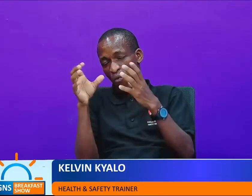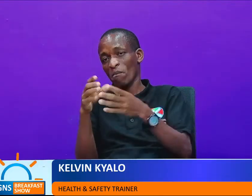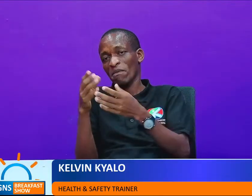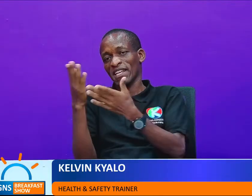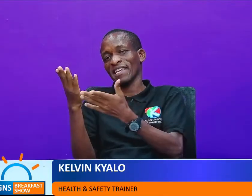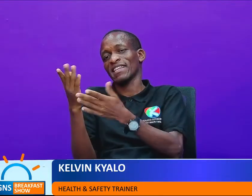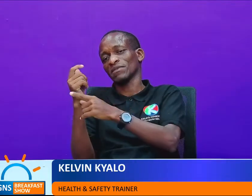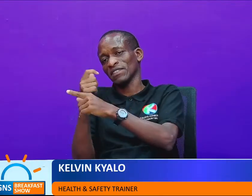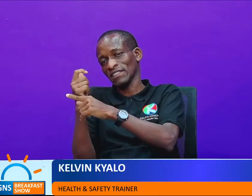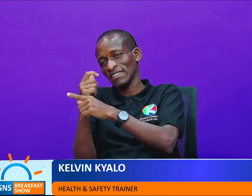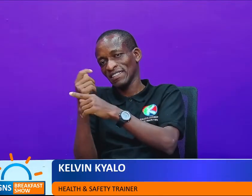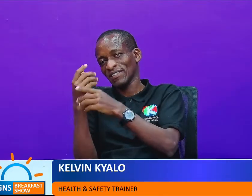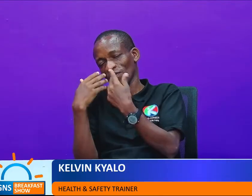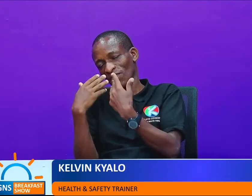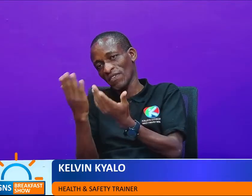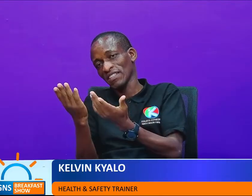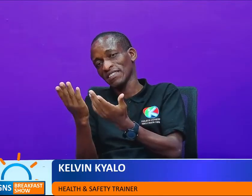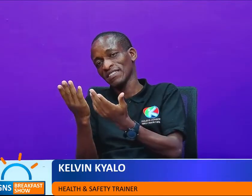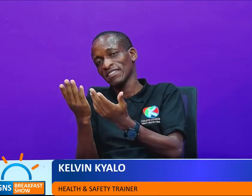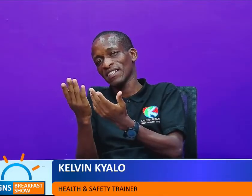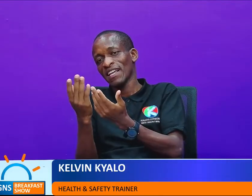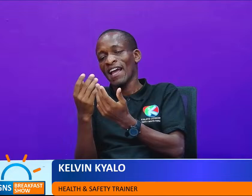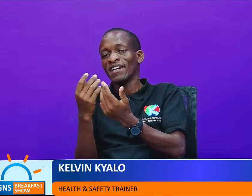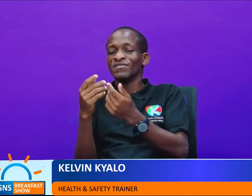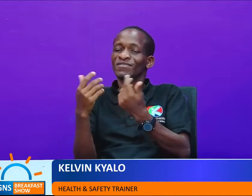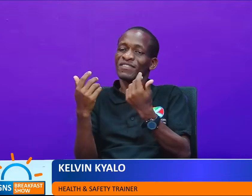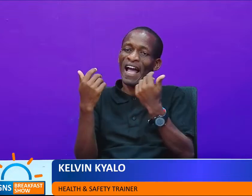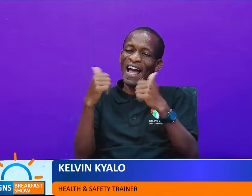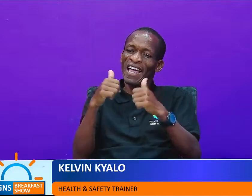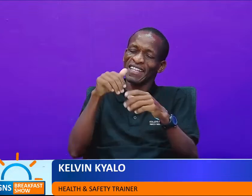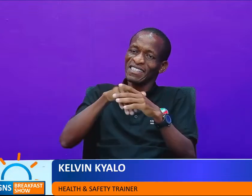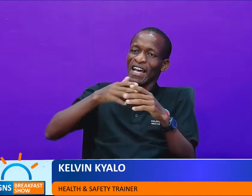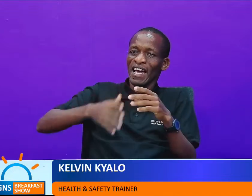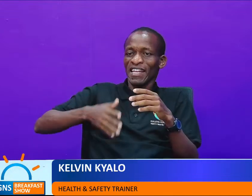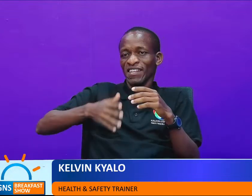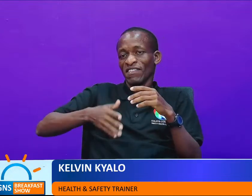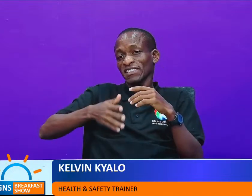For example, flower farms in Naivasha. Yeah.